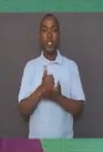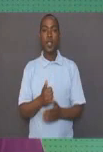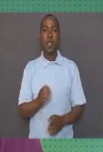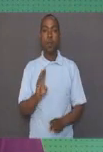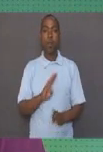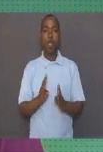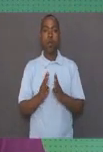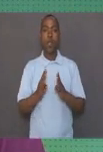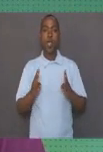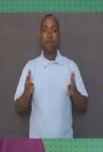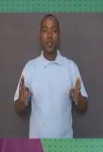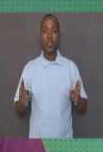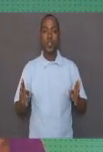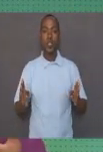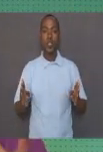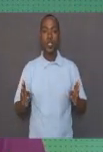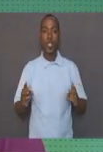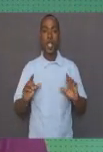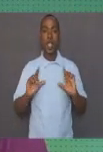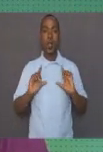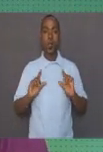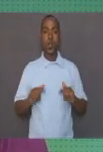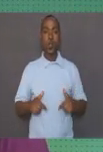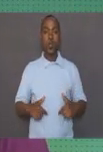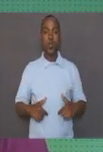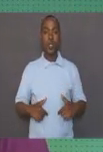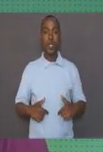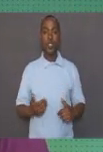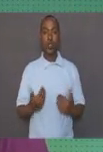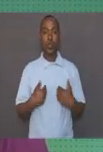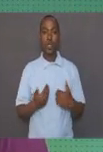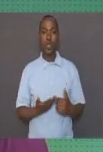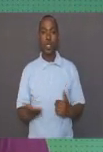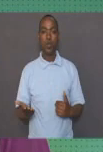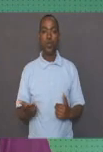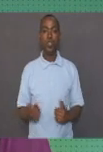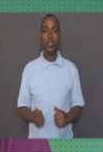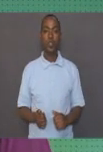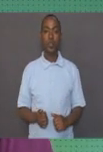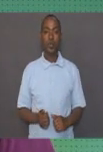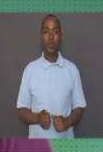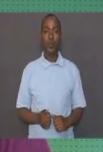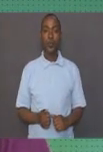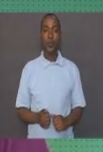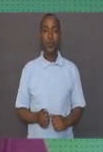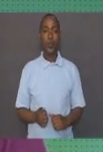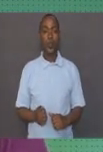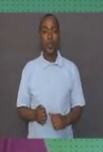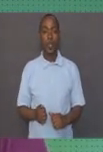Biodiversity is the range of living organisms in an area. It